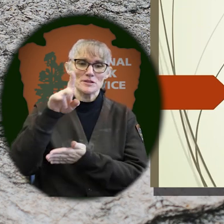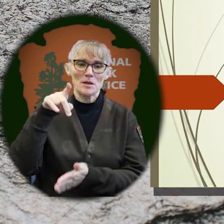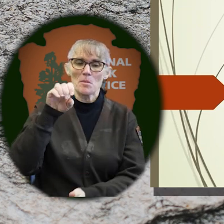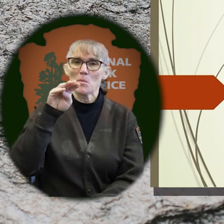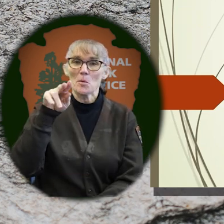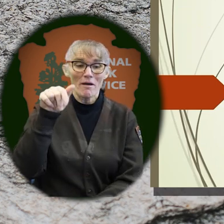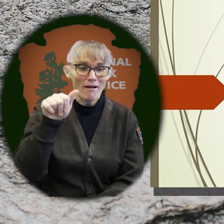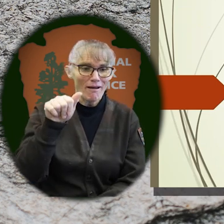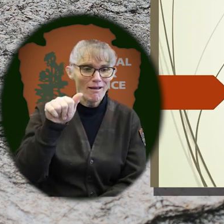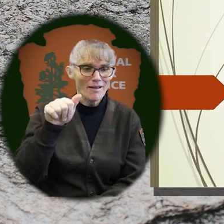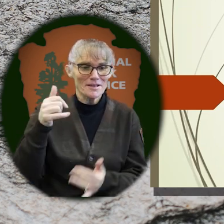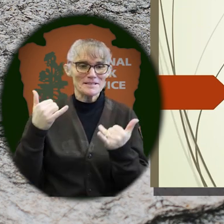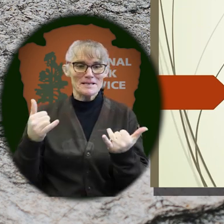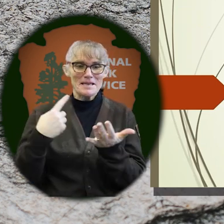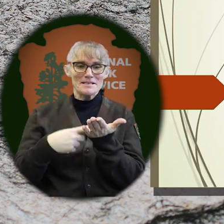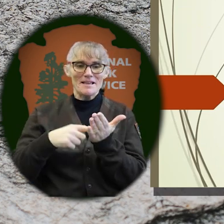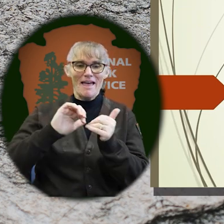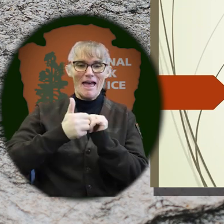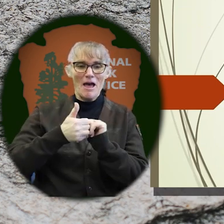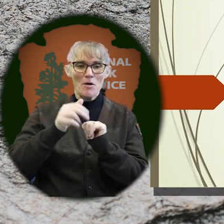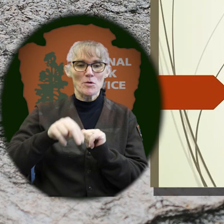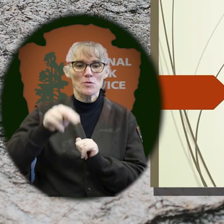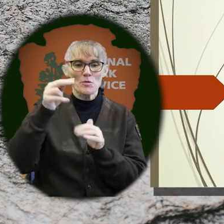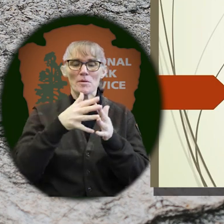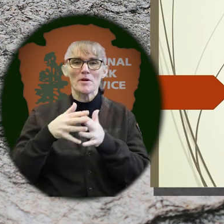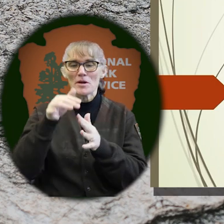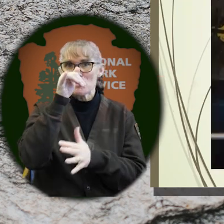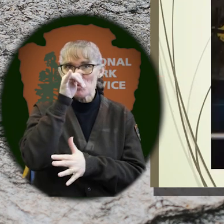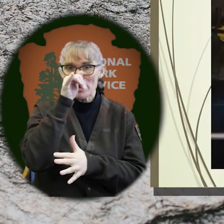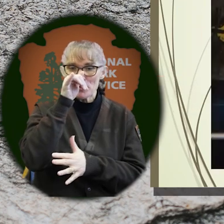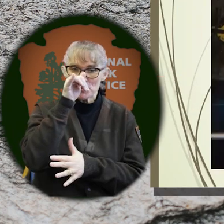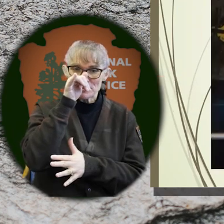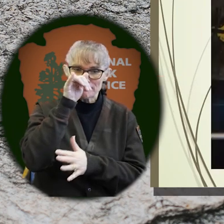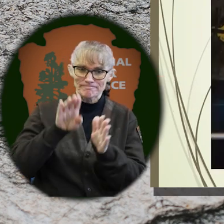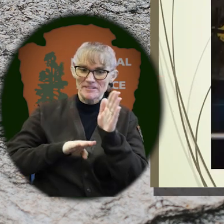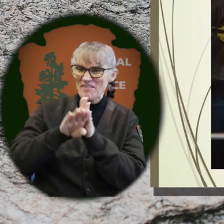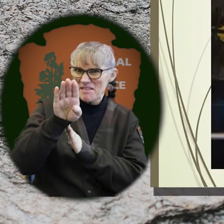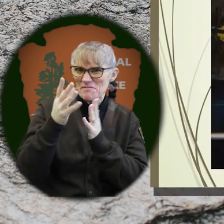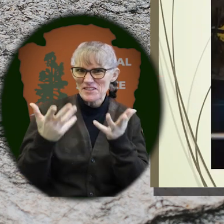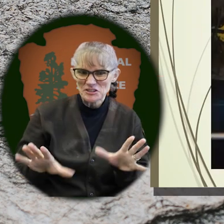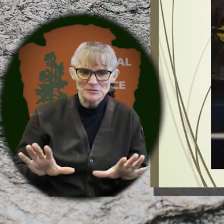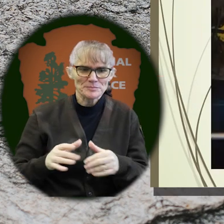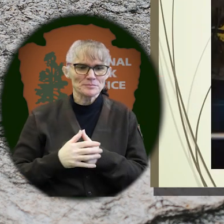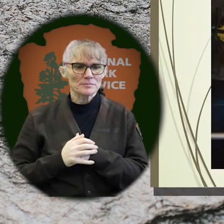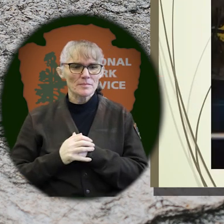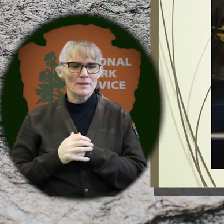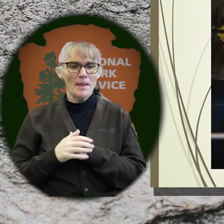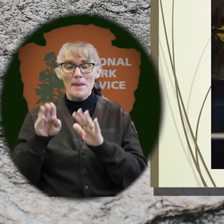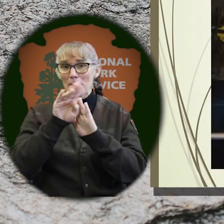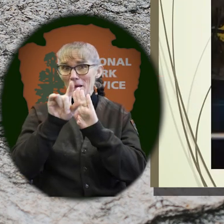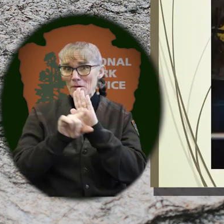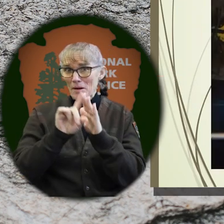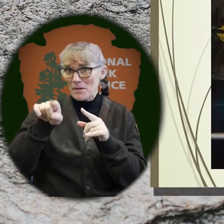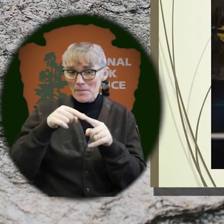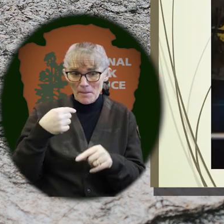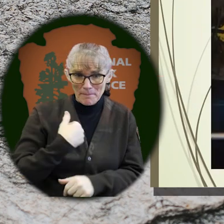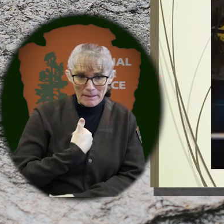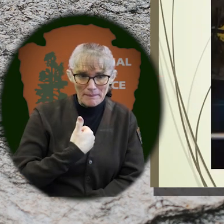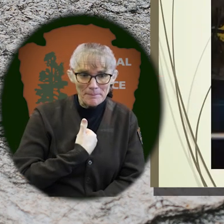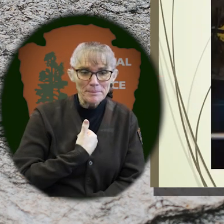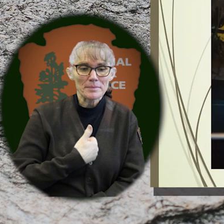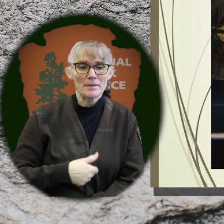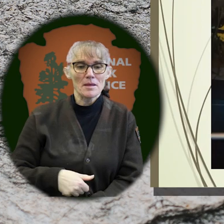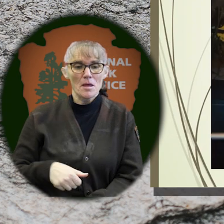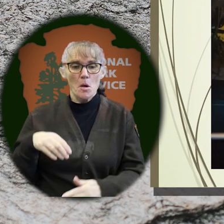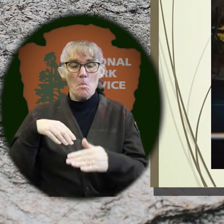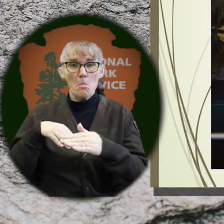discuss how North American rhinoceros developed. So I would like to go into a little bit of background about myself.